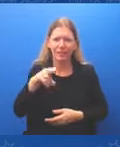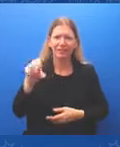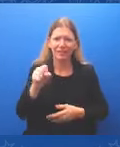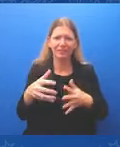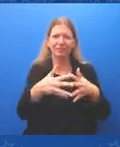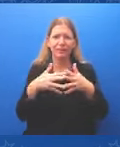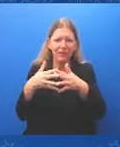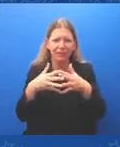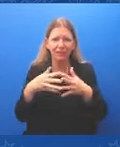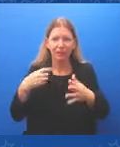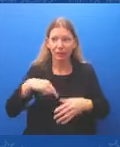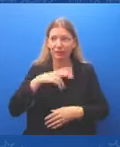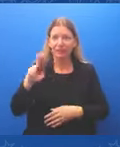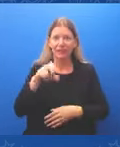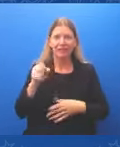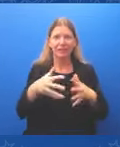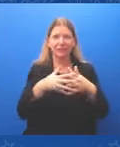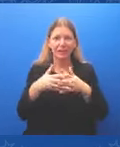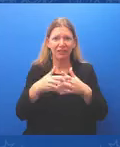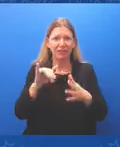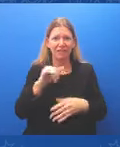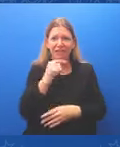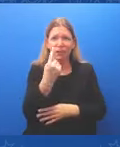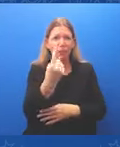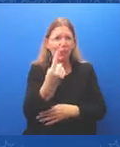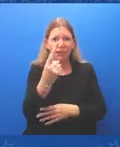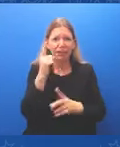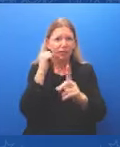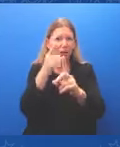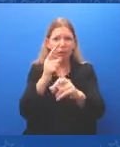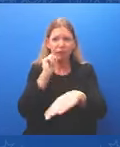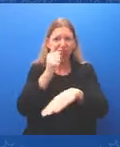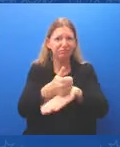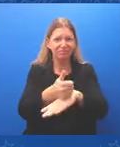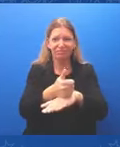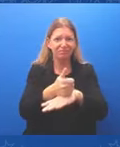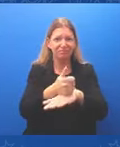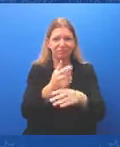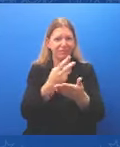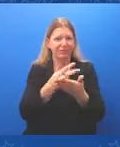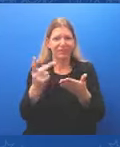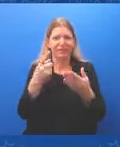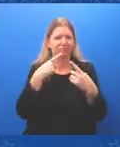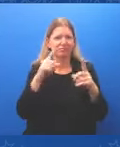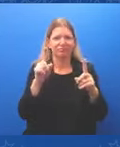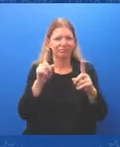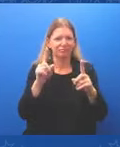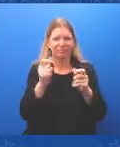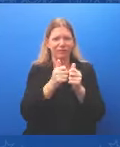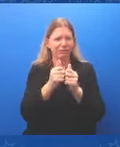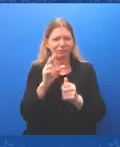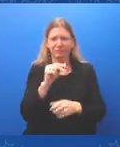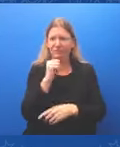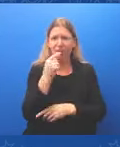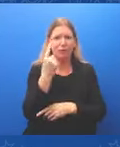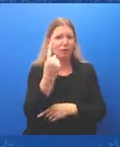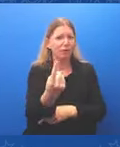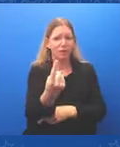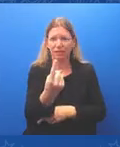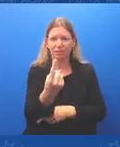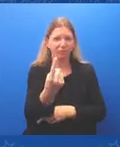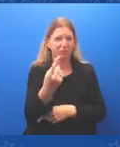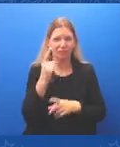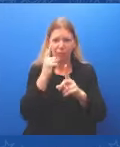failed to accomplish when we did it together. Not a single solitary goal. It takes time, a lot of